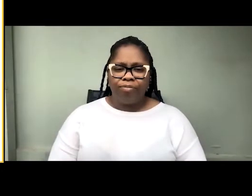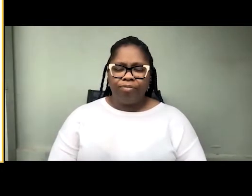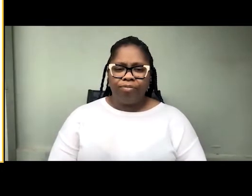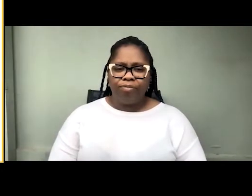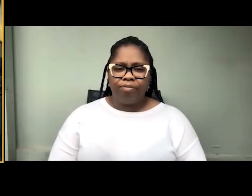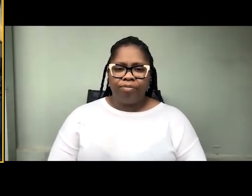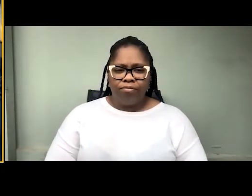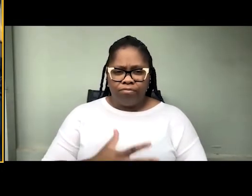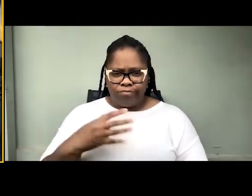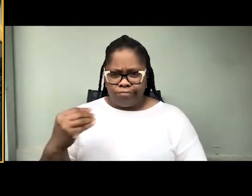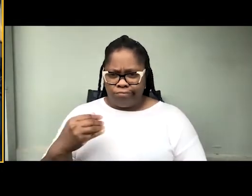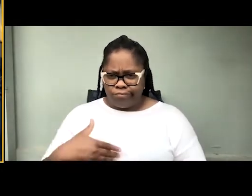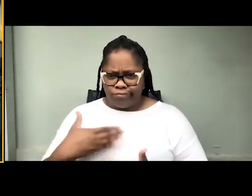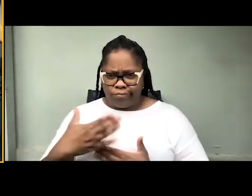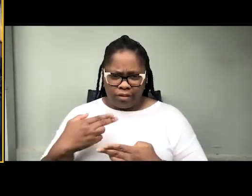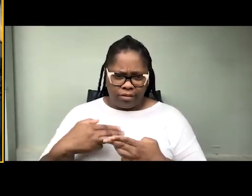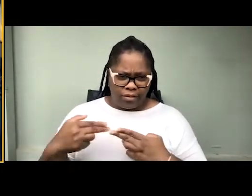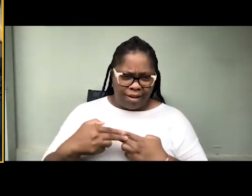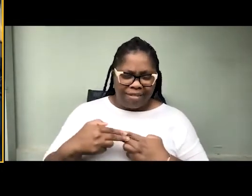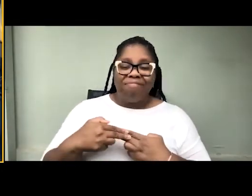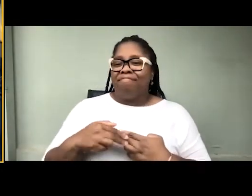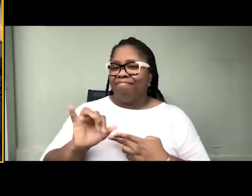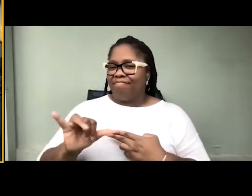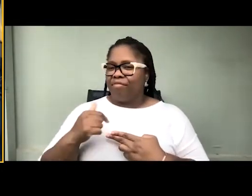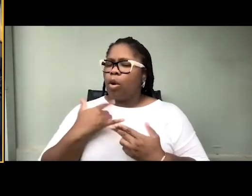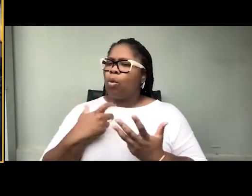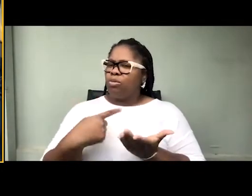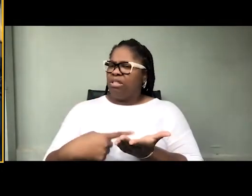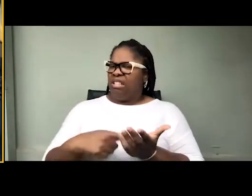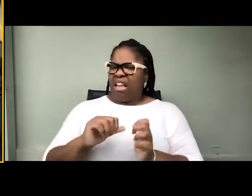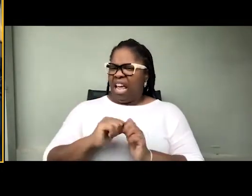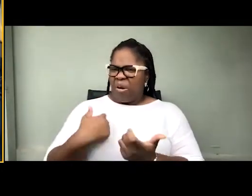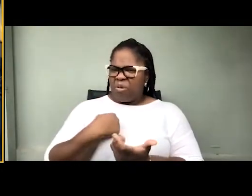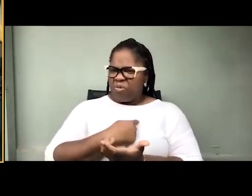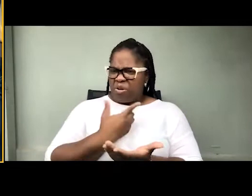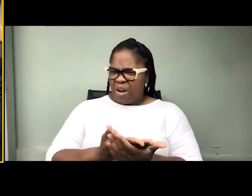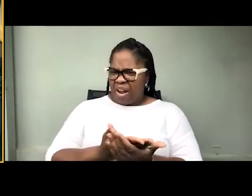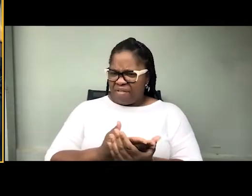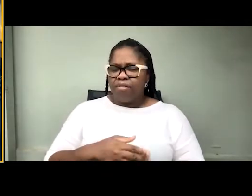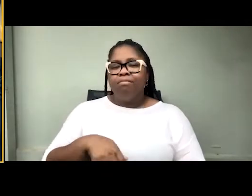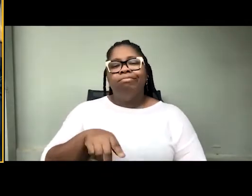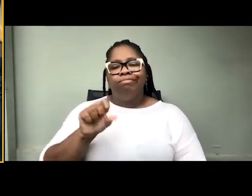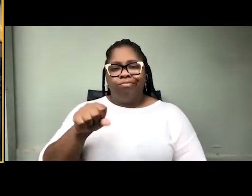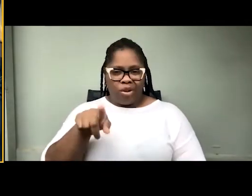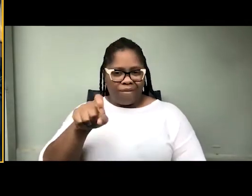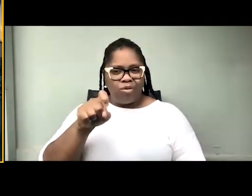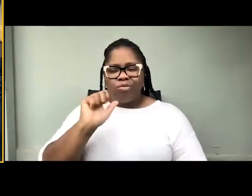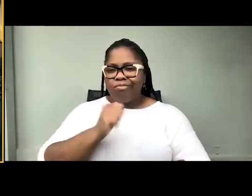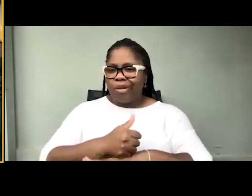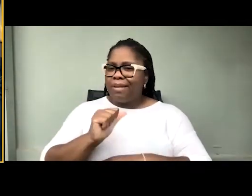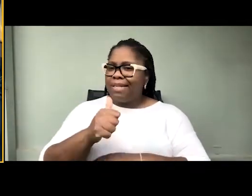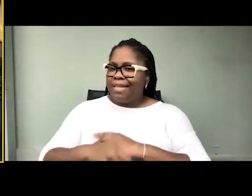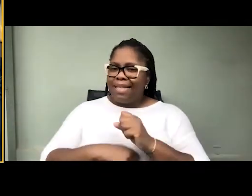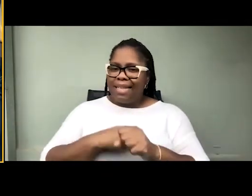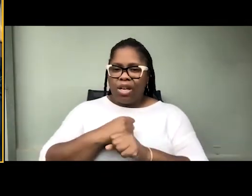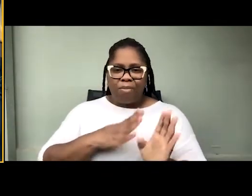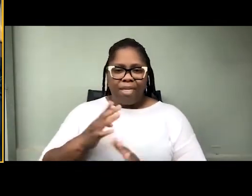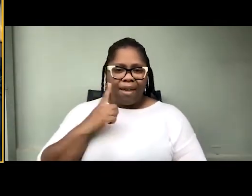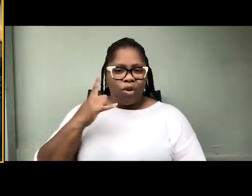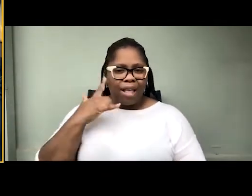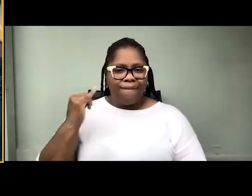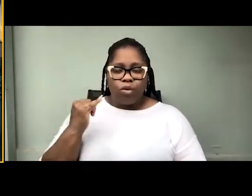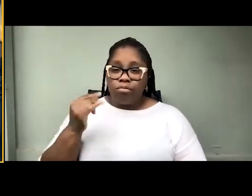And my next slide. So I want to talk a little bit about how we got here. Of course, to create a 10-year plan for California, we did not do that